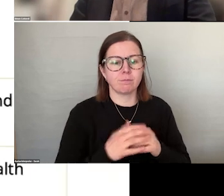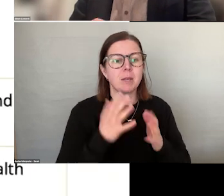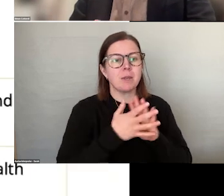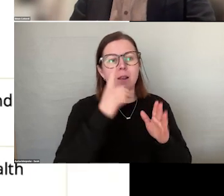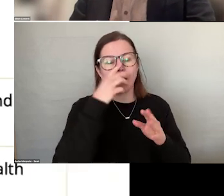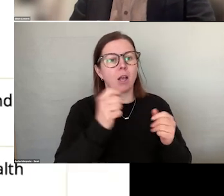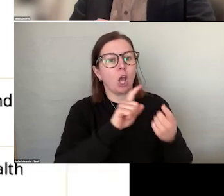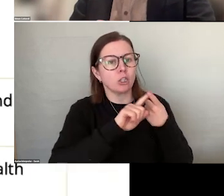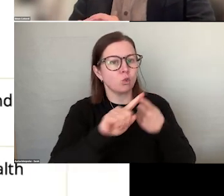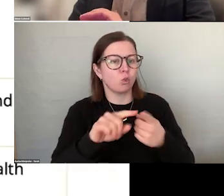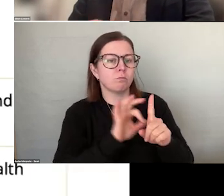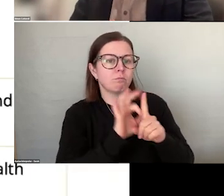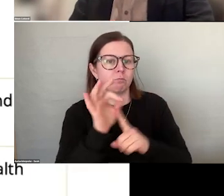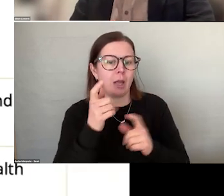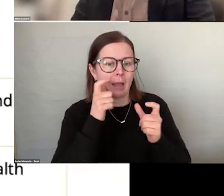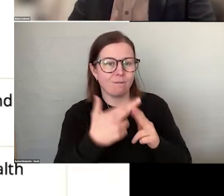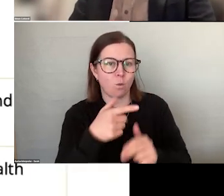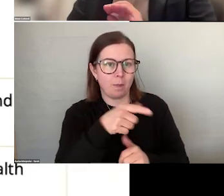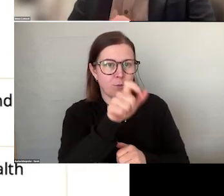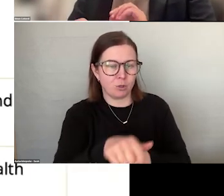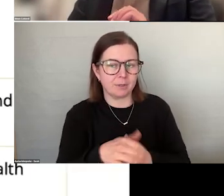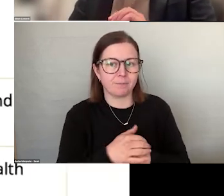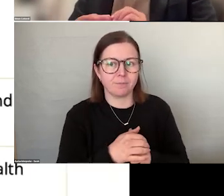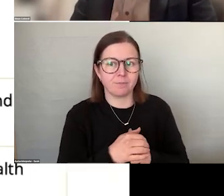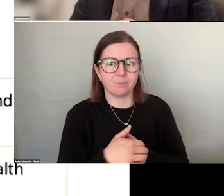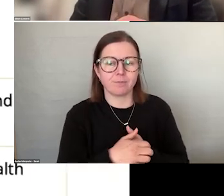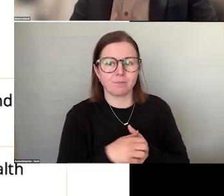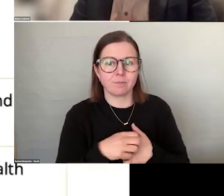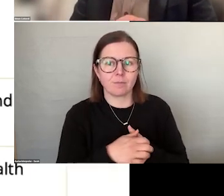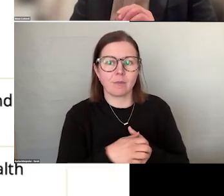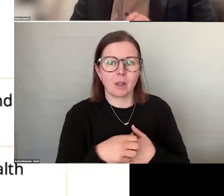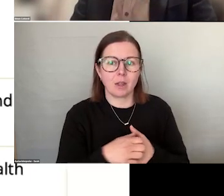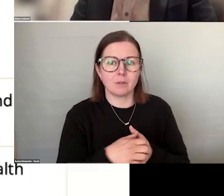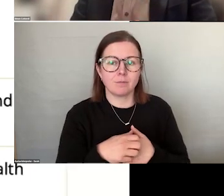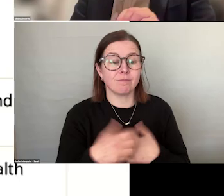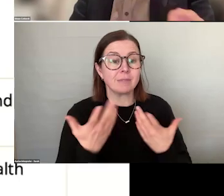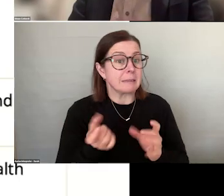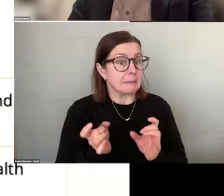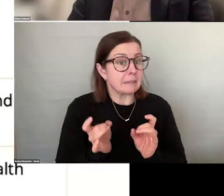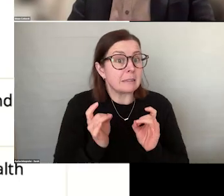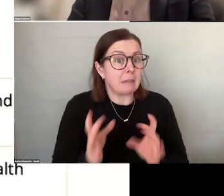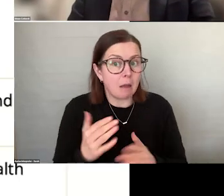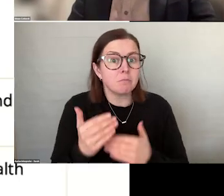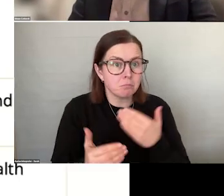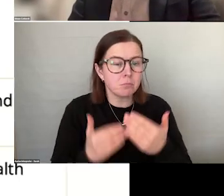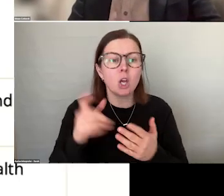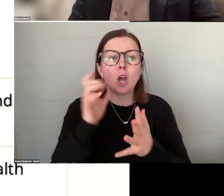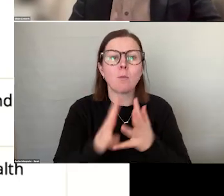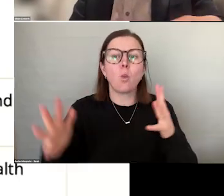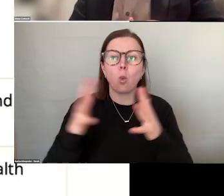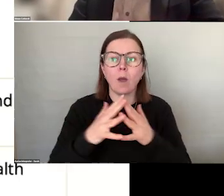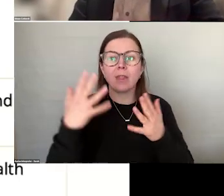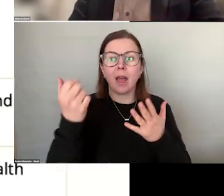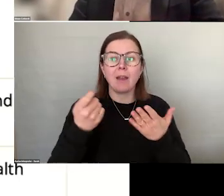care for that person. That there has been a start. The Commonwealth has paid for the intellectual